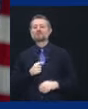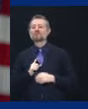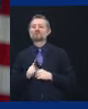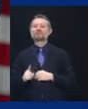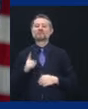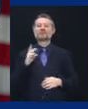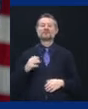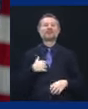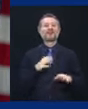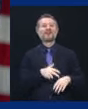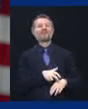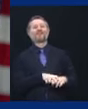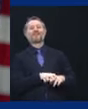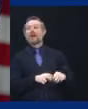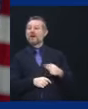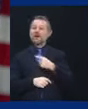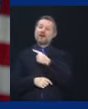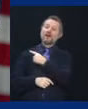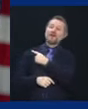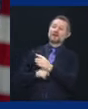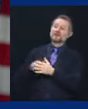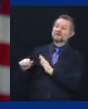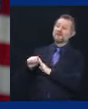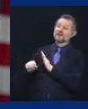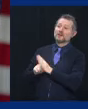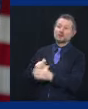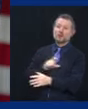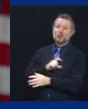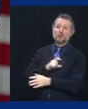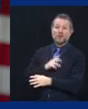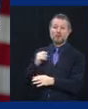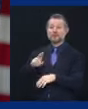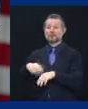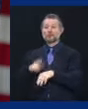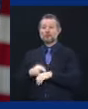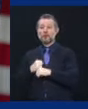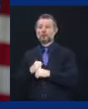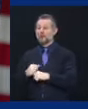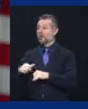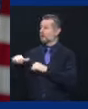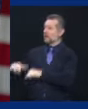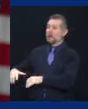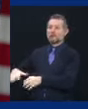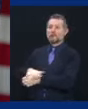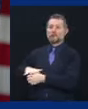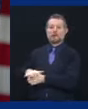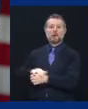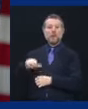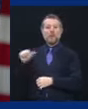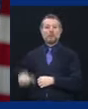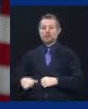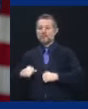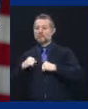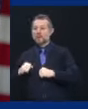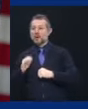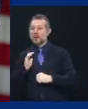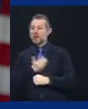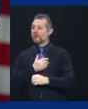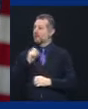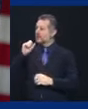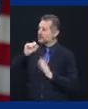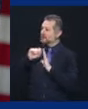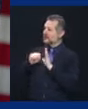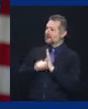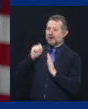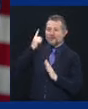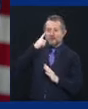with demonstrations in front of the Capitol. We know how violent these demonstrations can be. We all